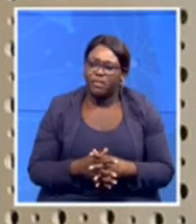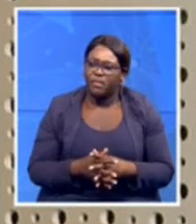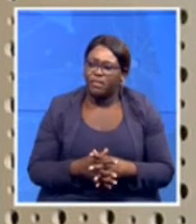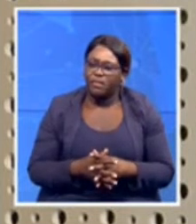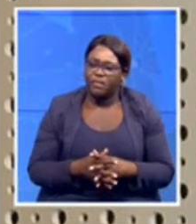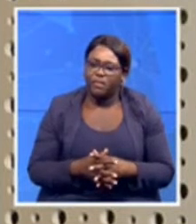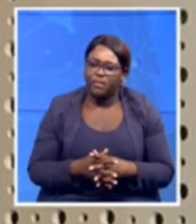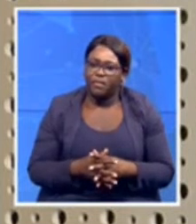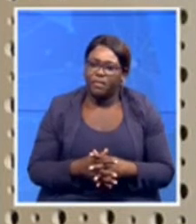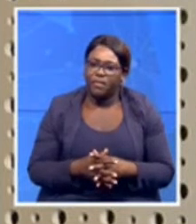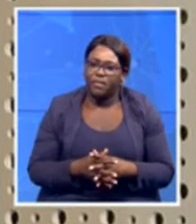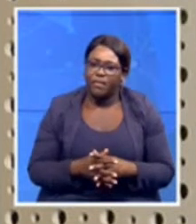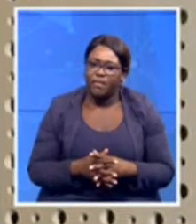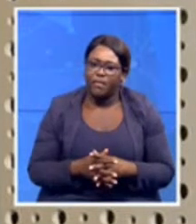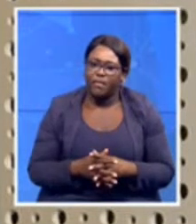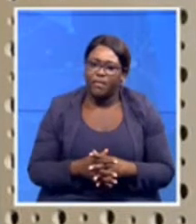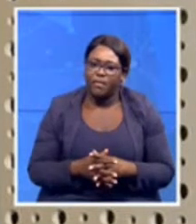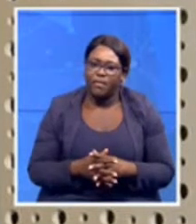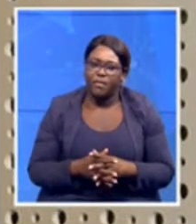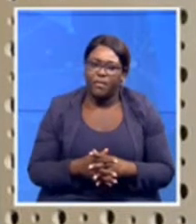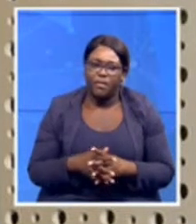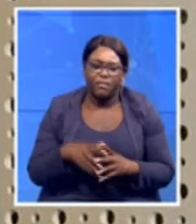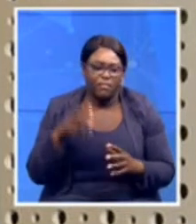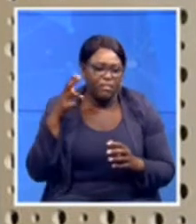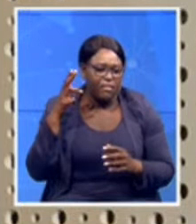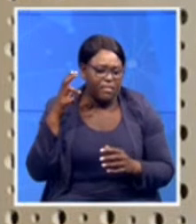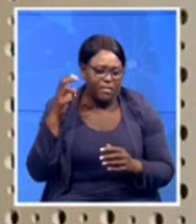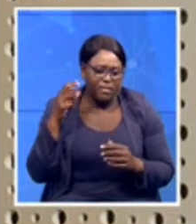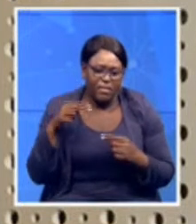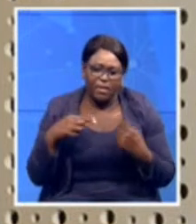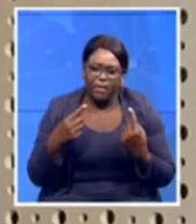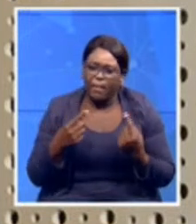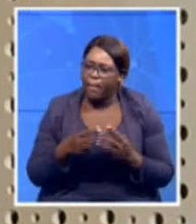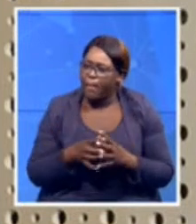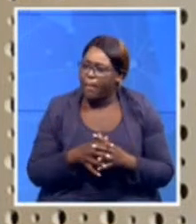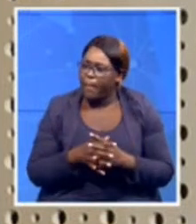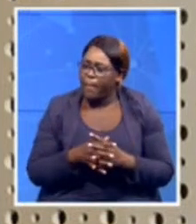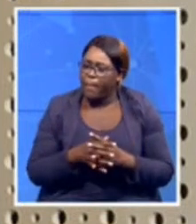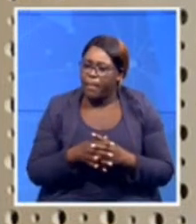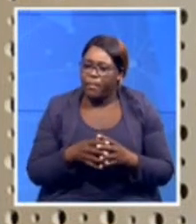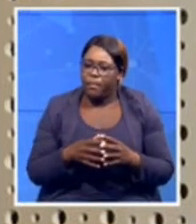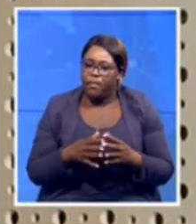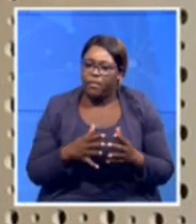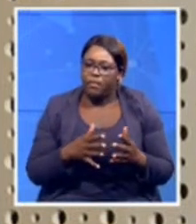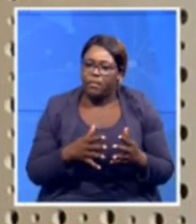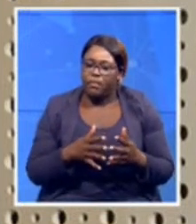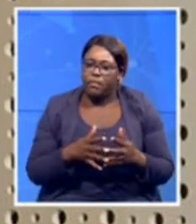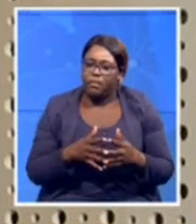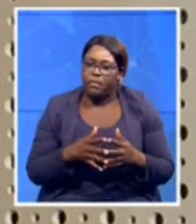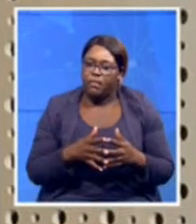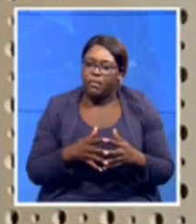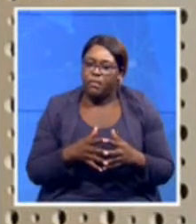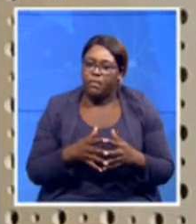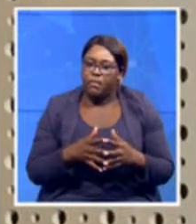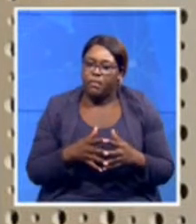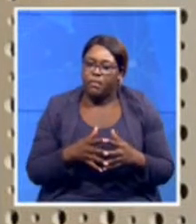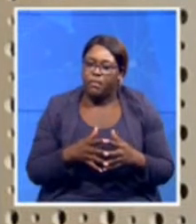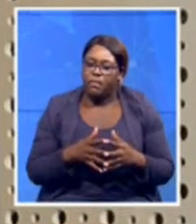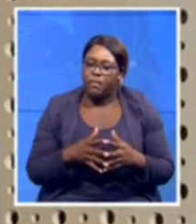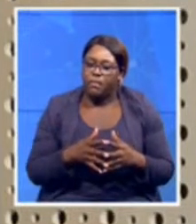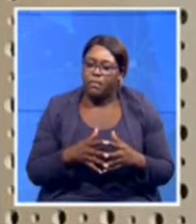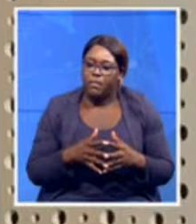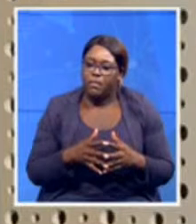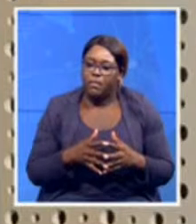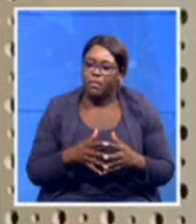previously exempted from the pre-classification regime, but in the Amendment